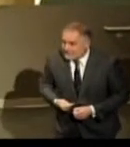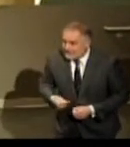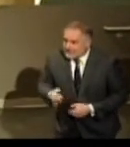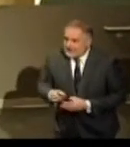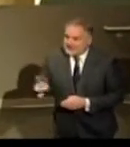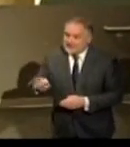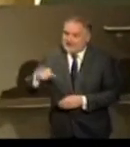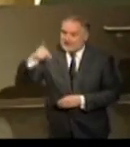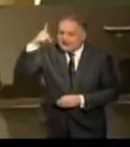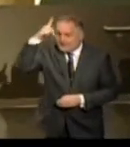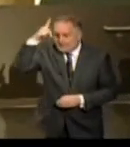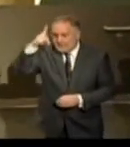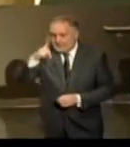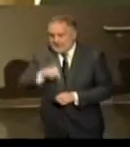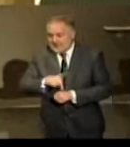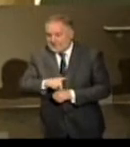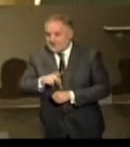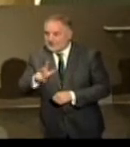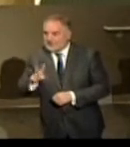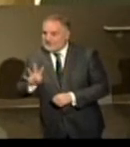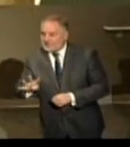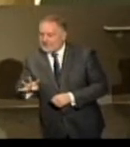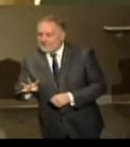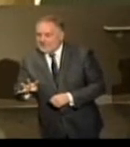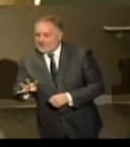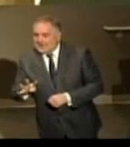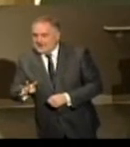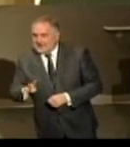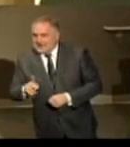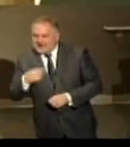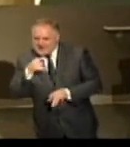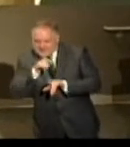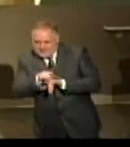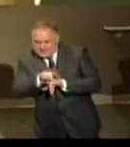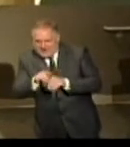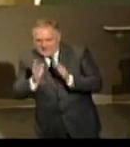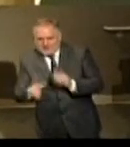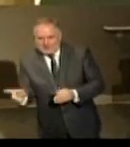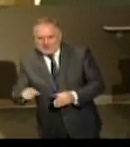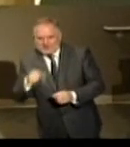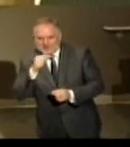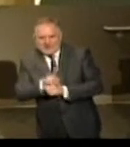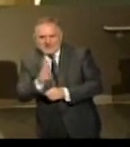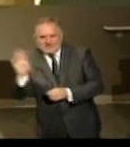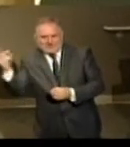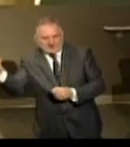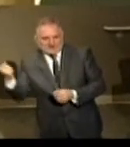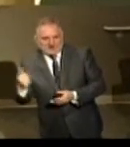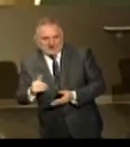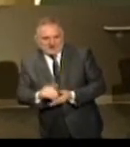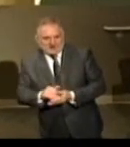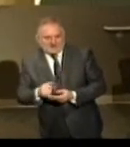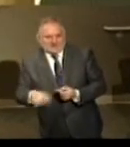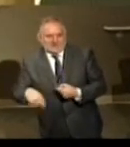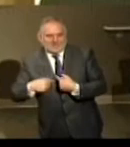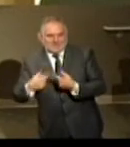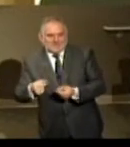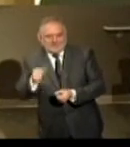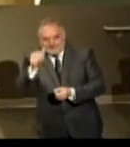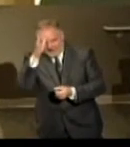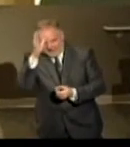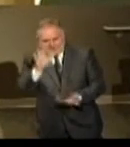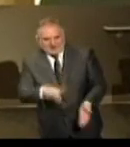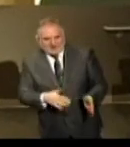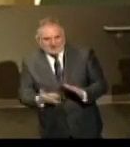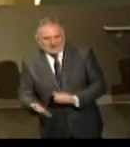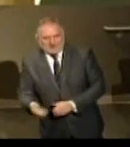in 2 Peter 3:4, and saying, they said, scoffers, where is the promise of his coming? Since the fathers fell asleep, all things continue as they were